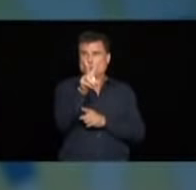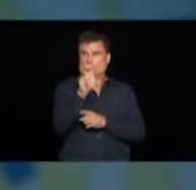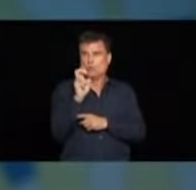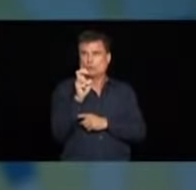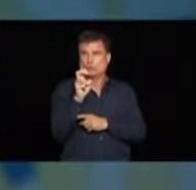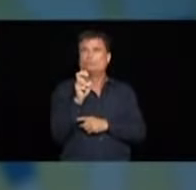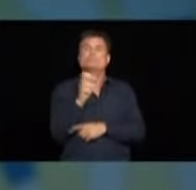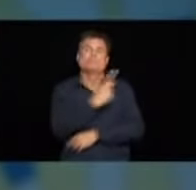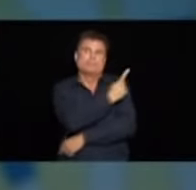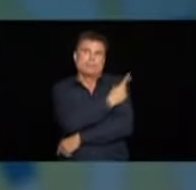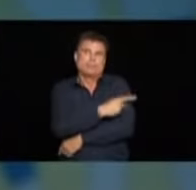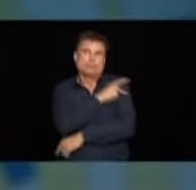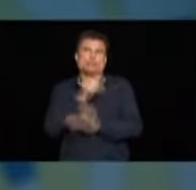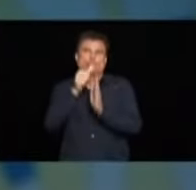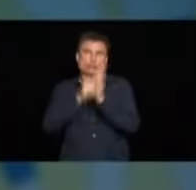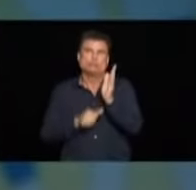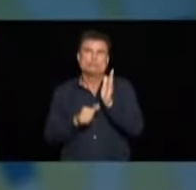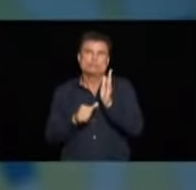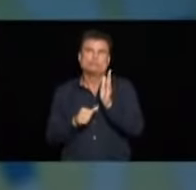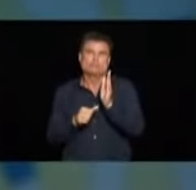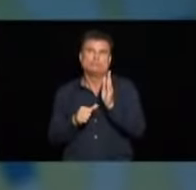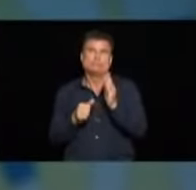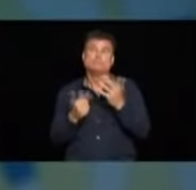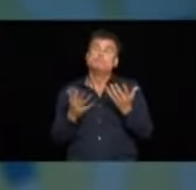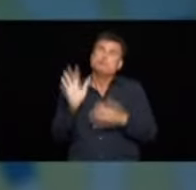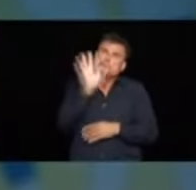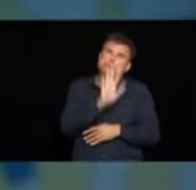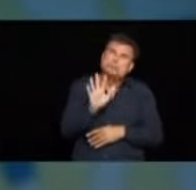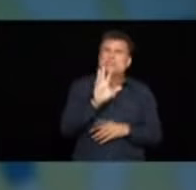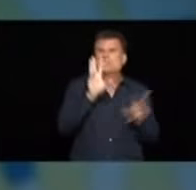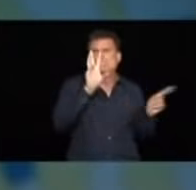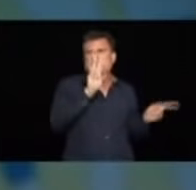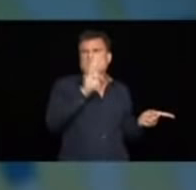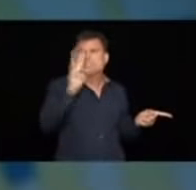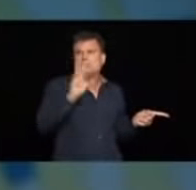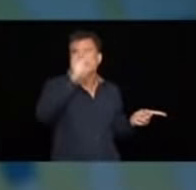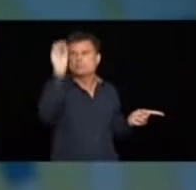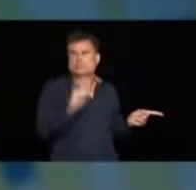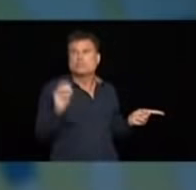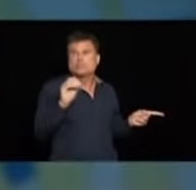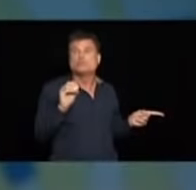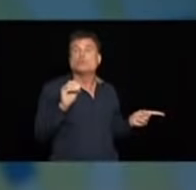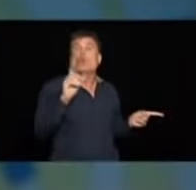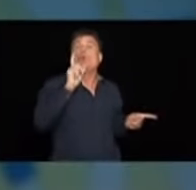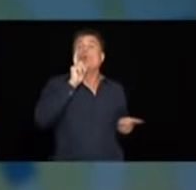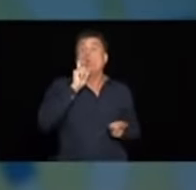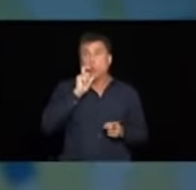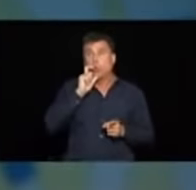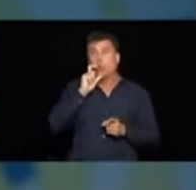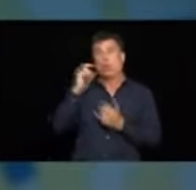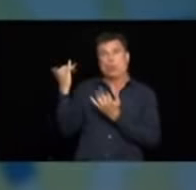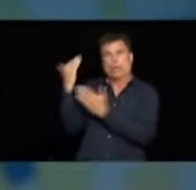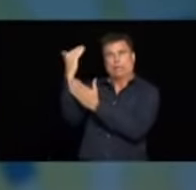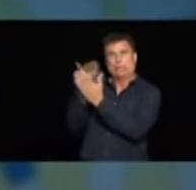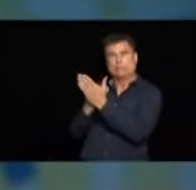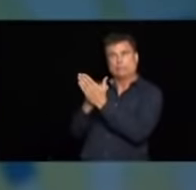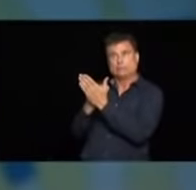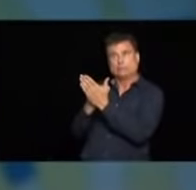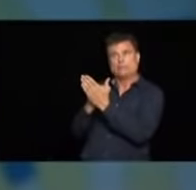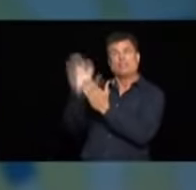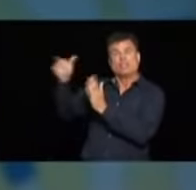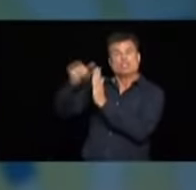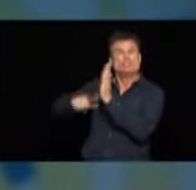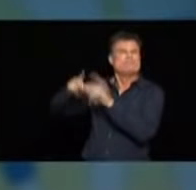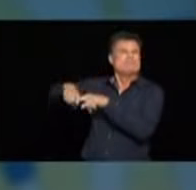11,249 patients, almost 66% of the 17,154 patients whose surgery was postponed. That was as of